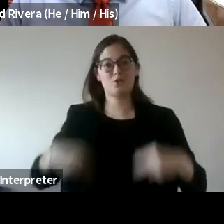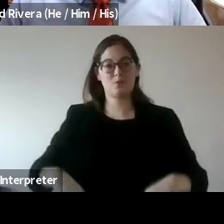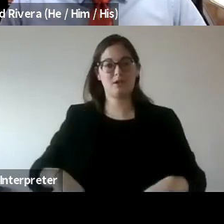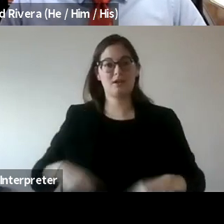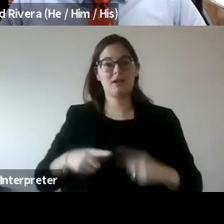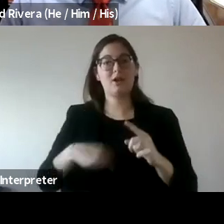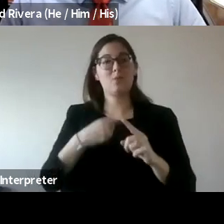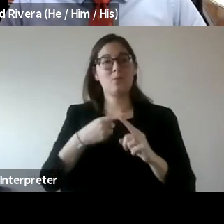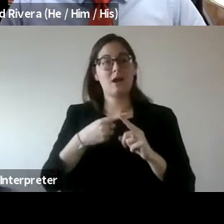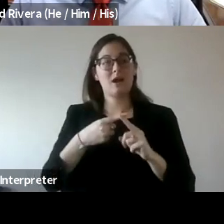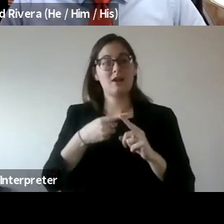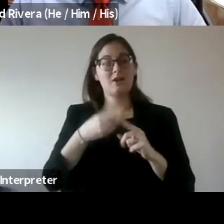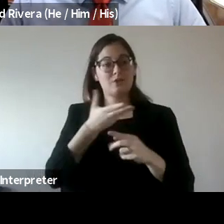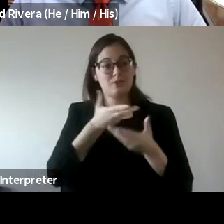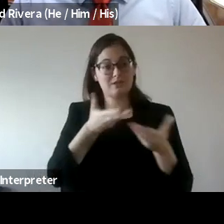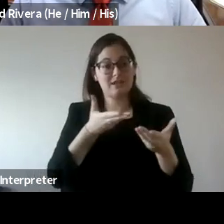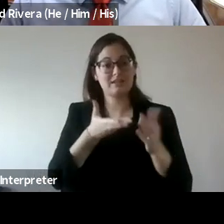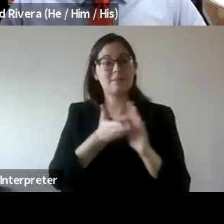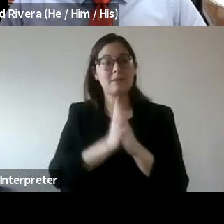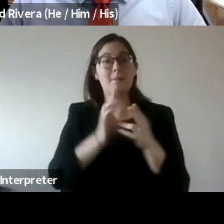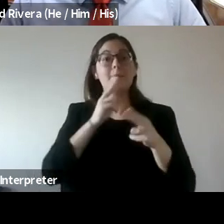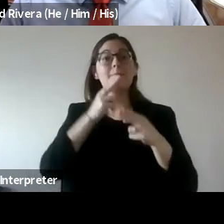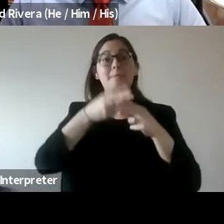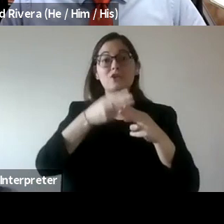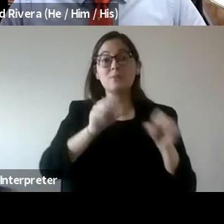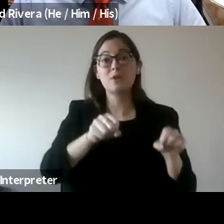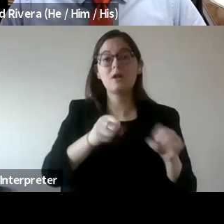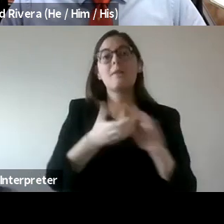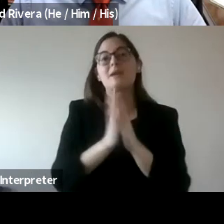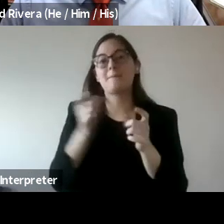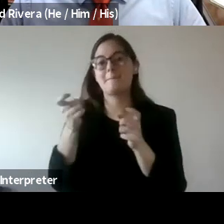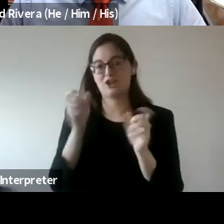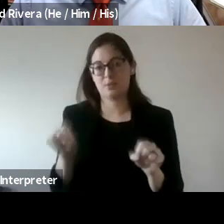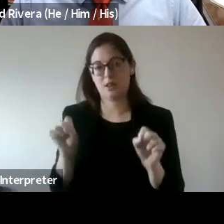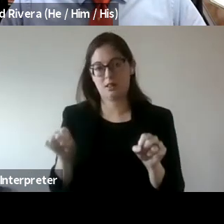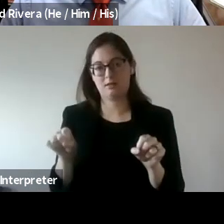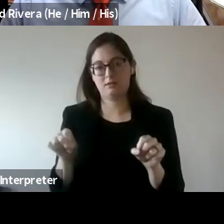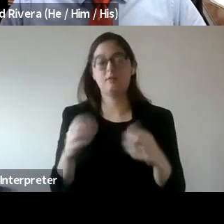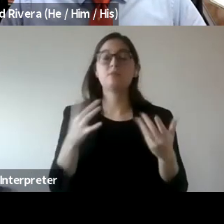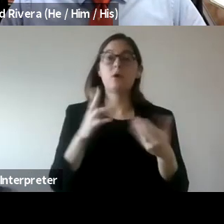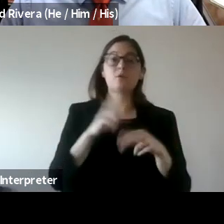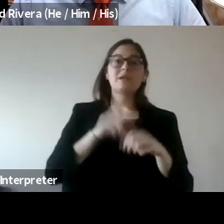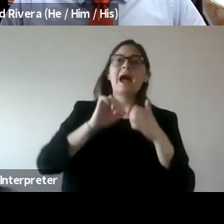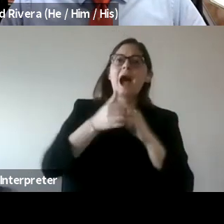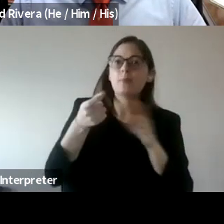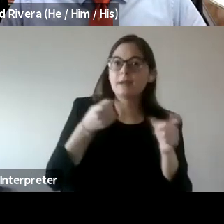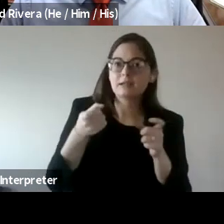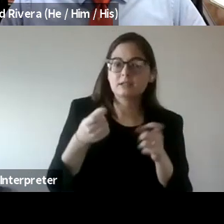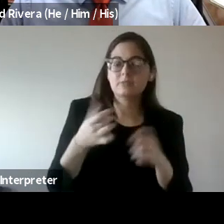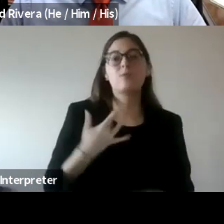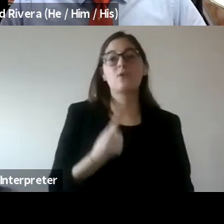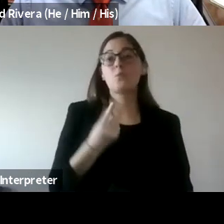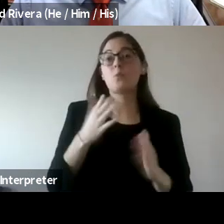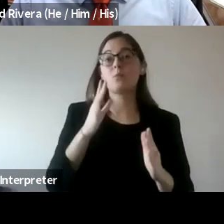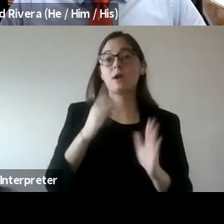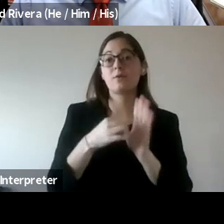mentionable, they become manageable. The question, of course, is how to manage them. But we feel like one way forward is reflected in